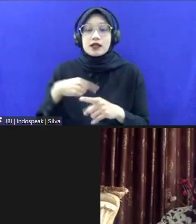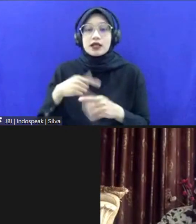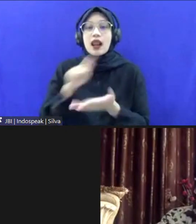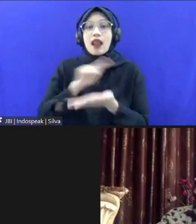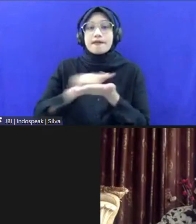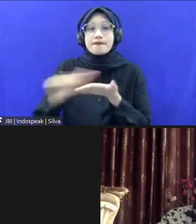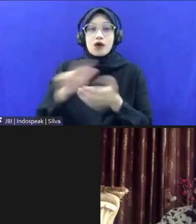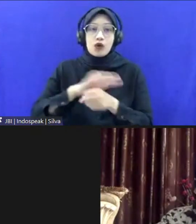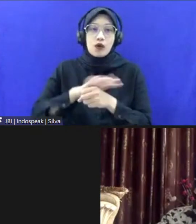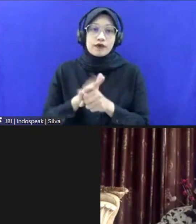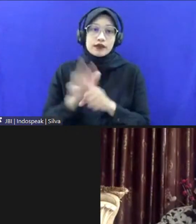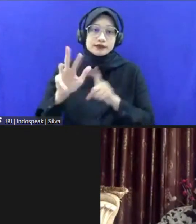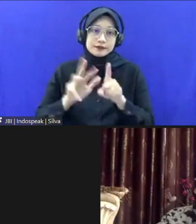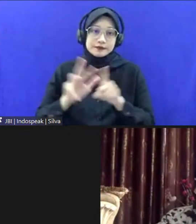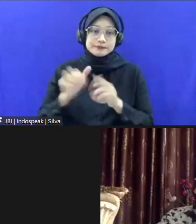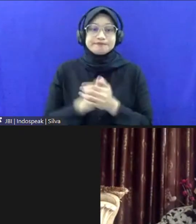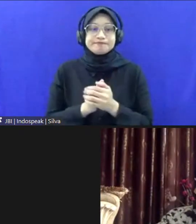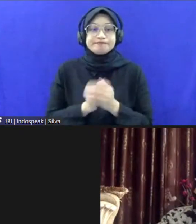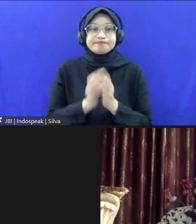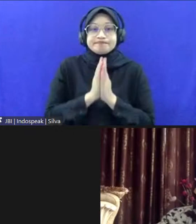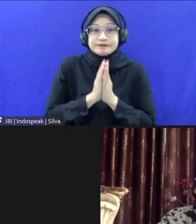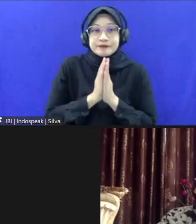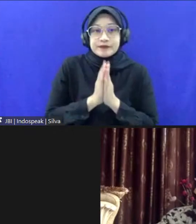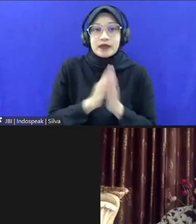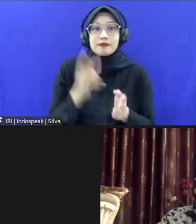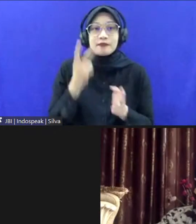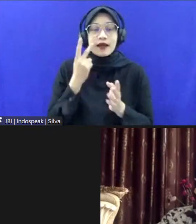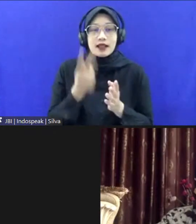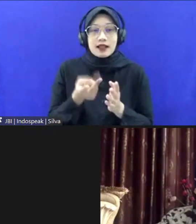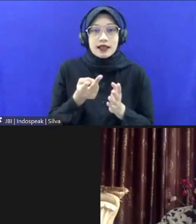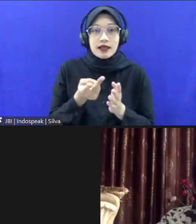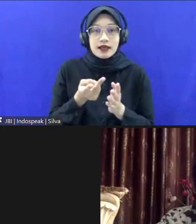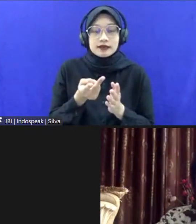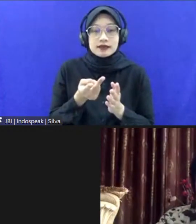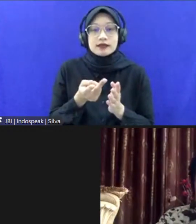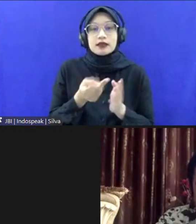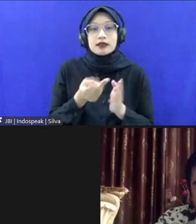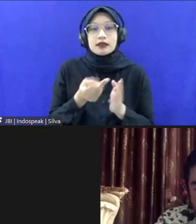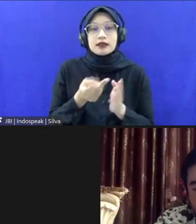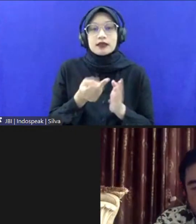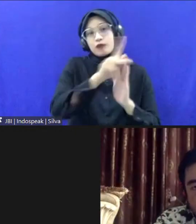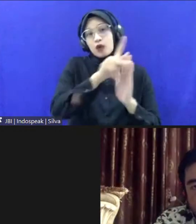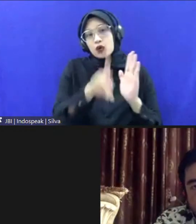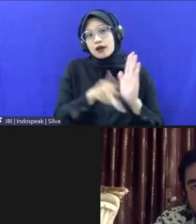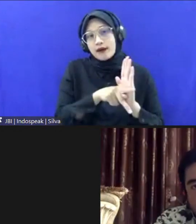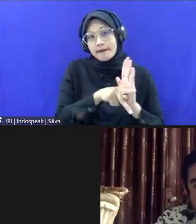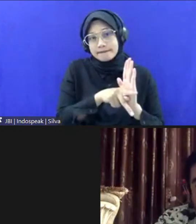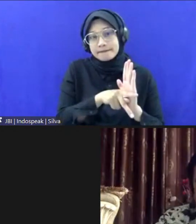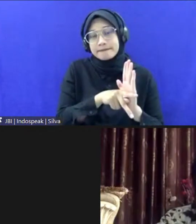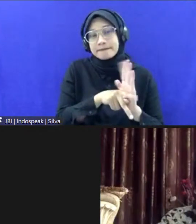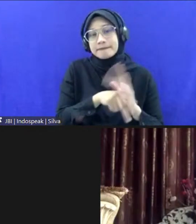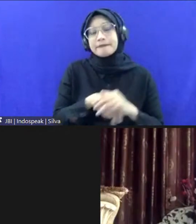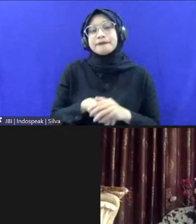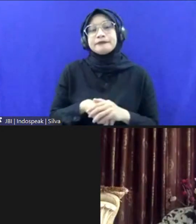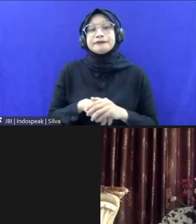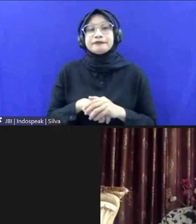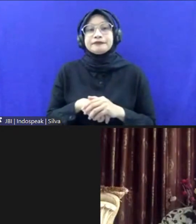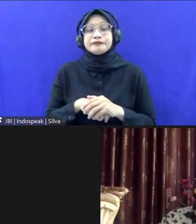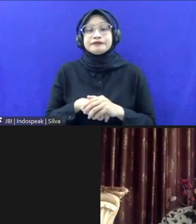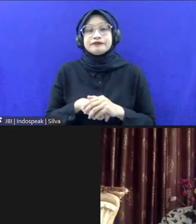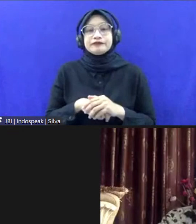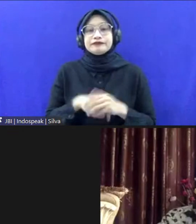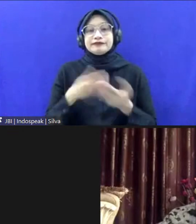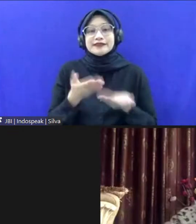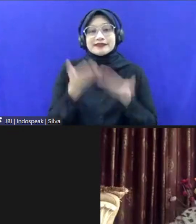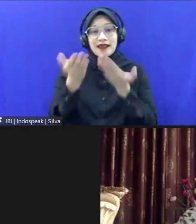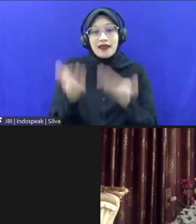do have a look at the full bio in the program that accompanied this conference. So, Pak Iqbal, monggo